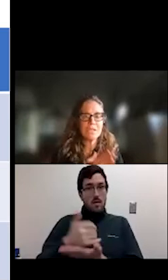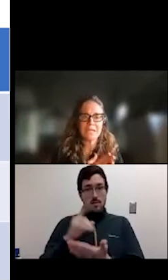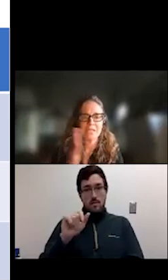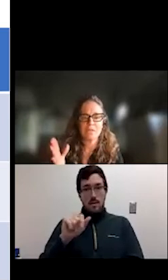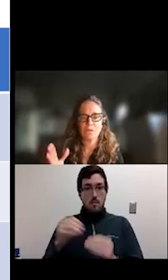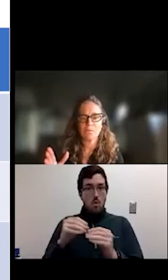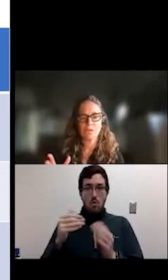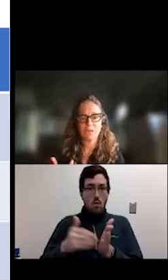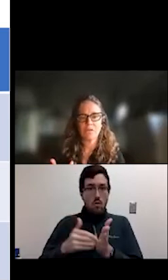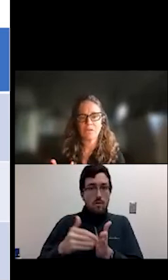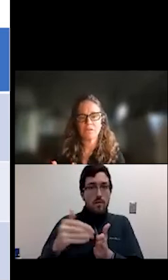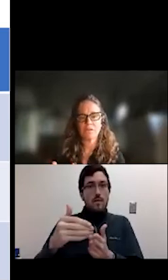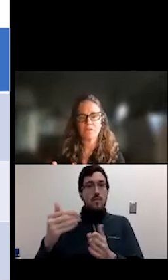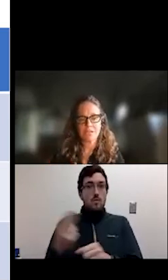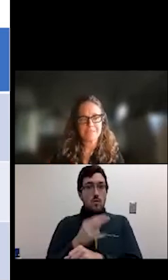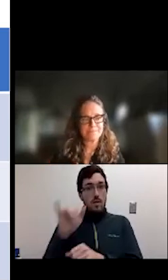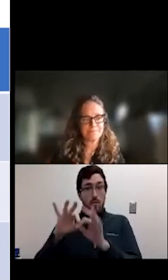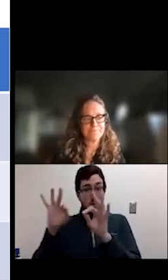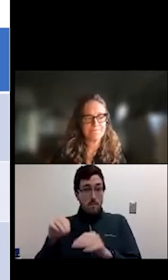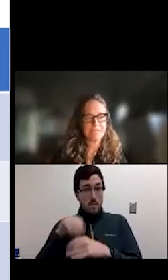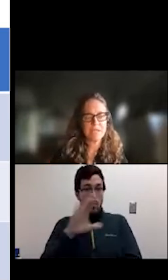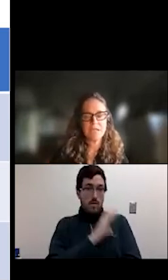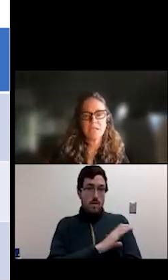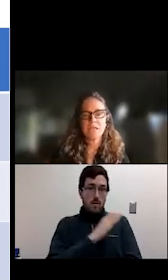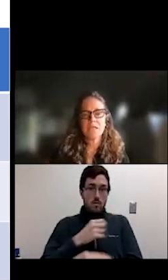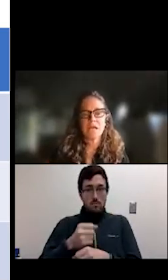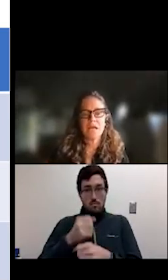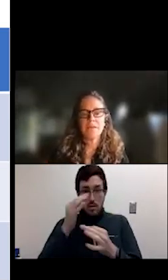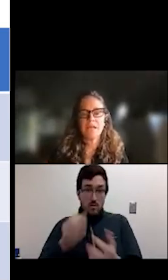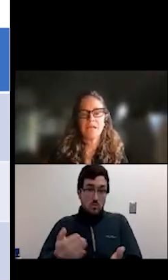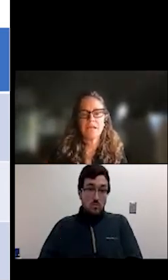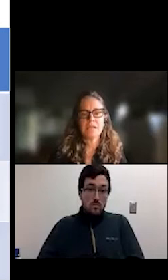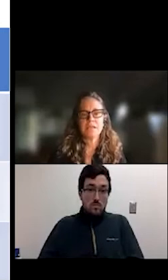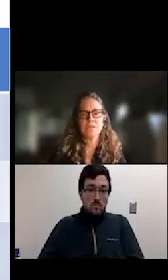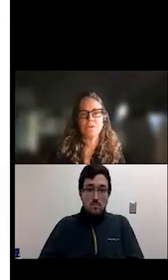risk and using that to inform your clinical decisions?